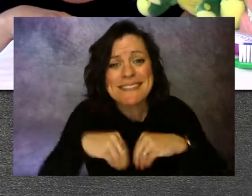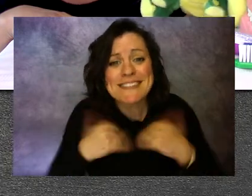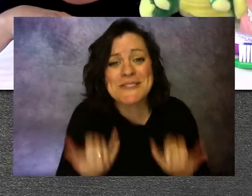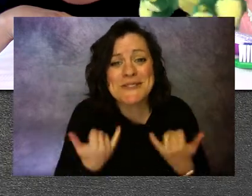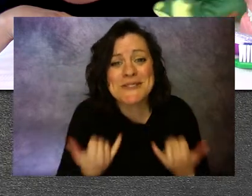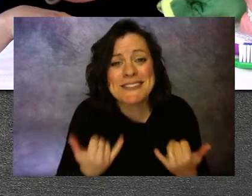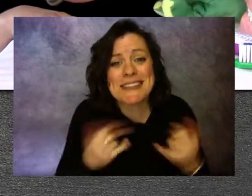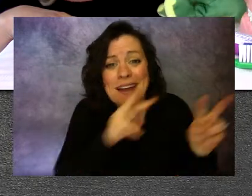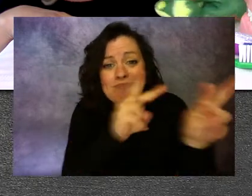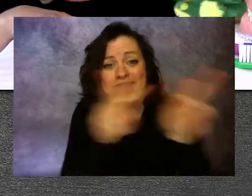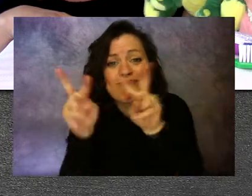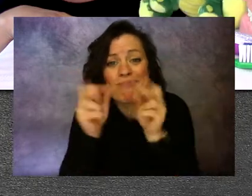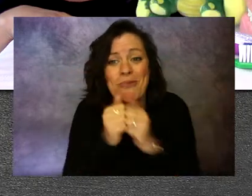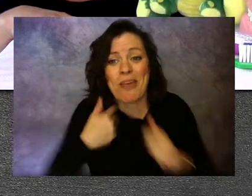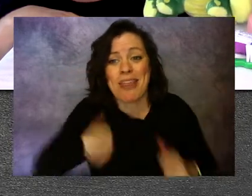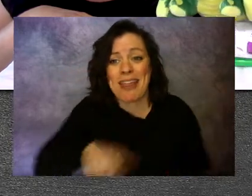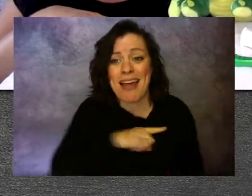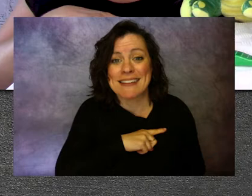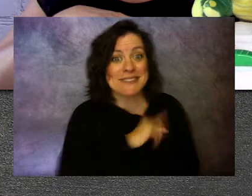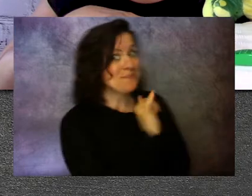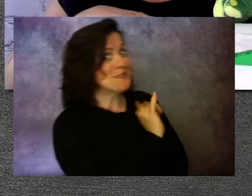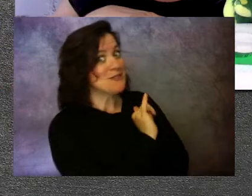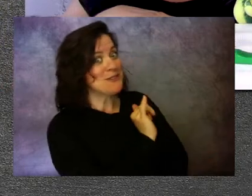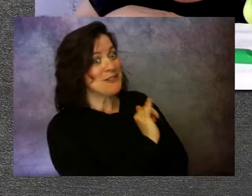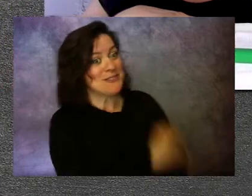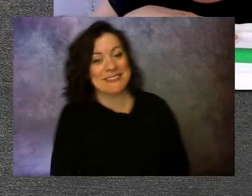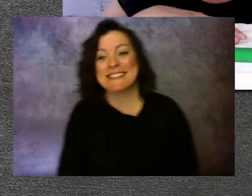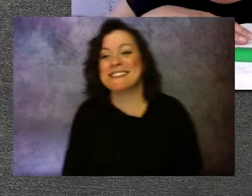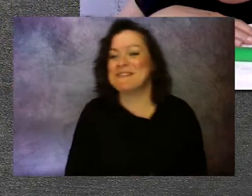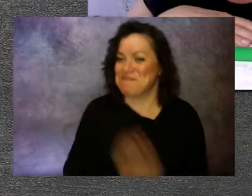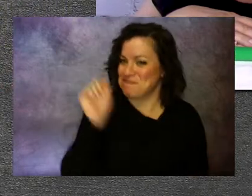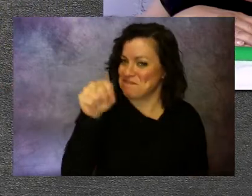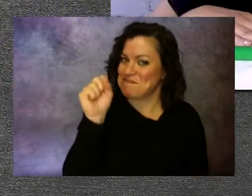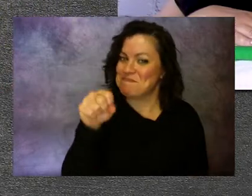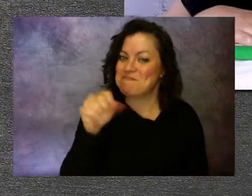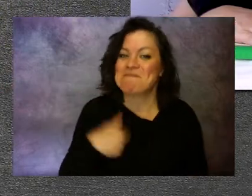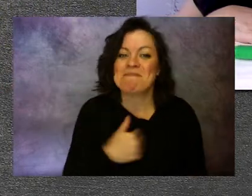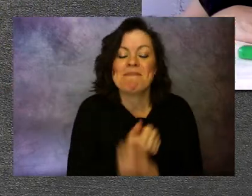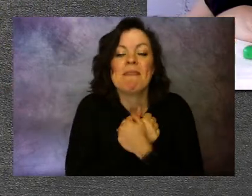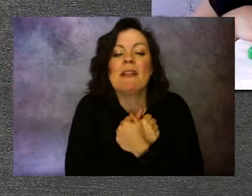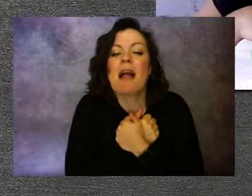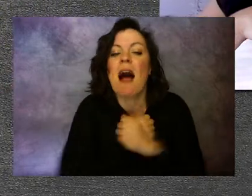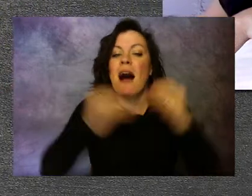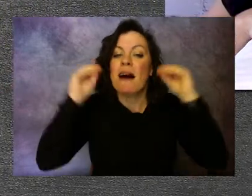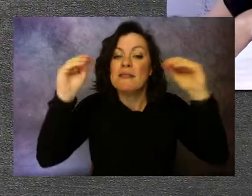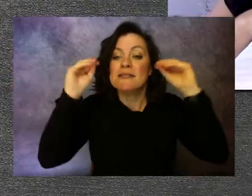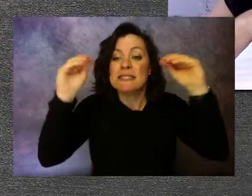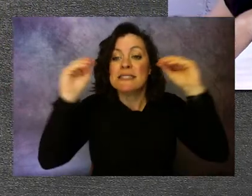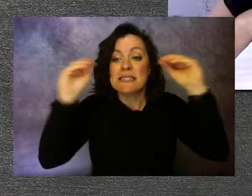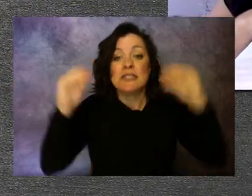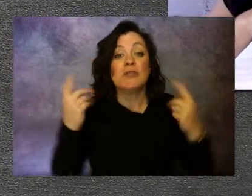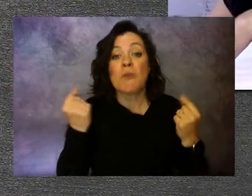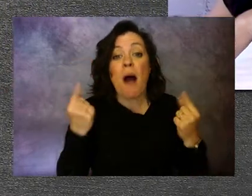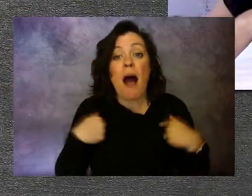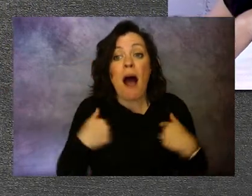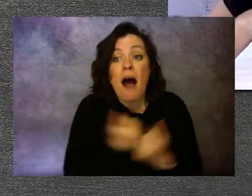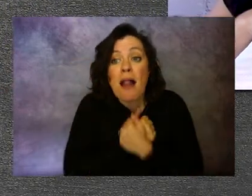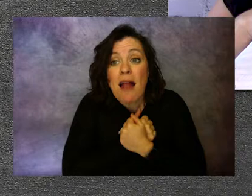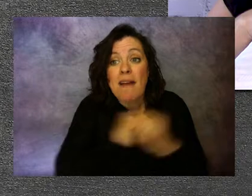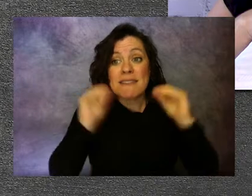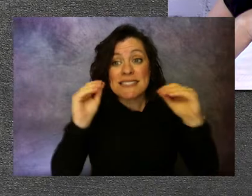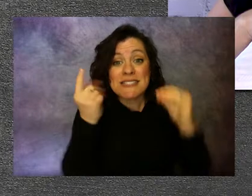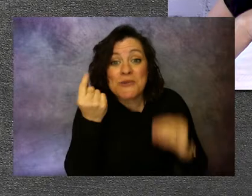with me today. Me too. Yes, and I love to teach. One thing I love about